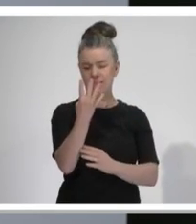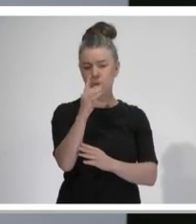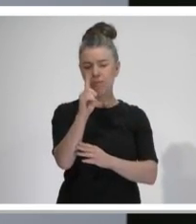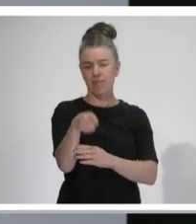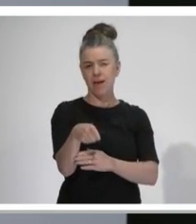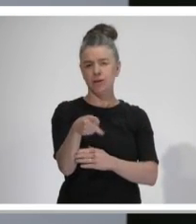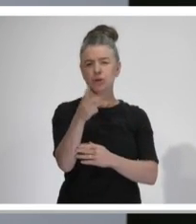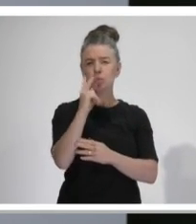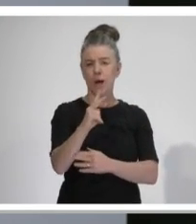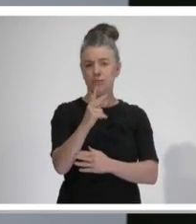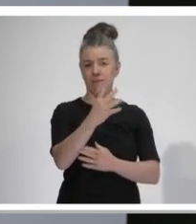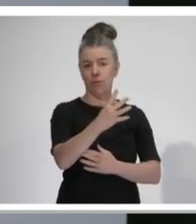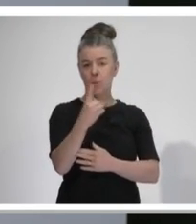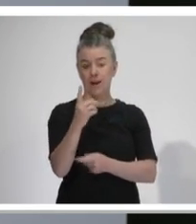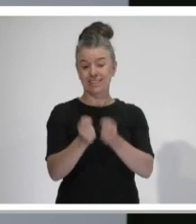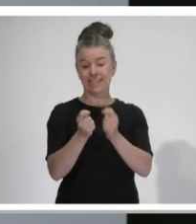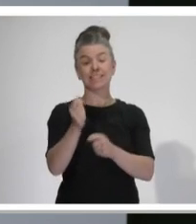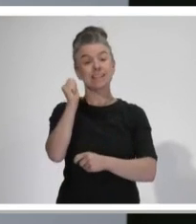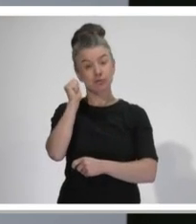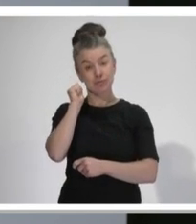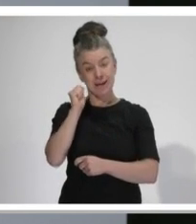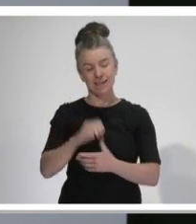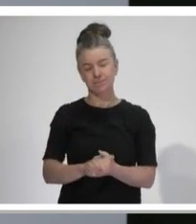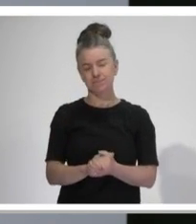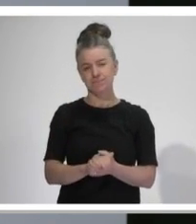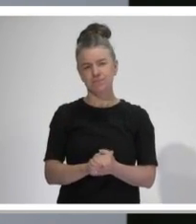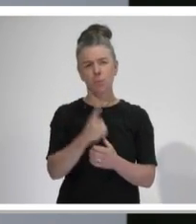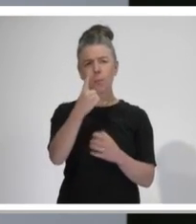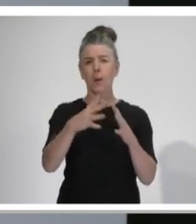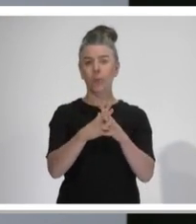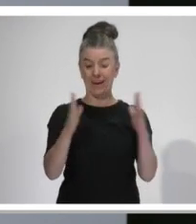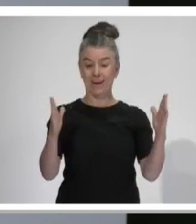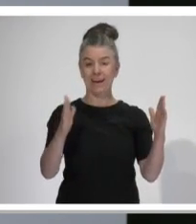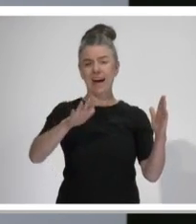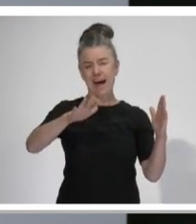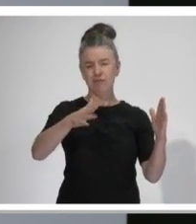4,241 tests were processed yesterday, with a rolling 7-day average of